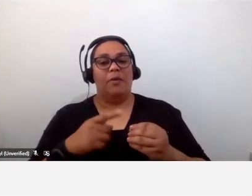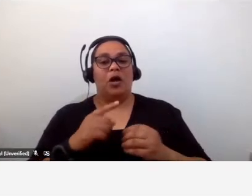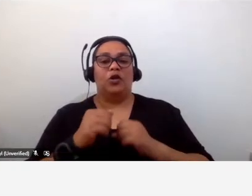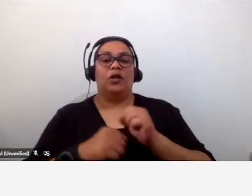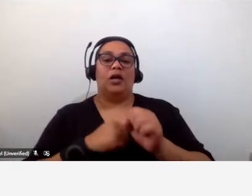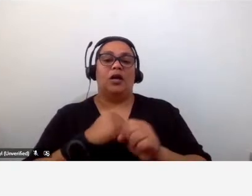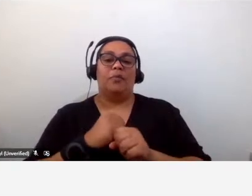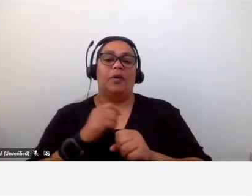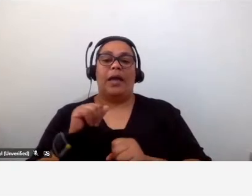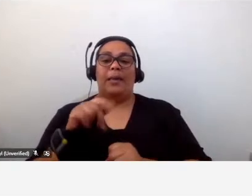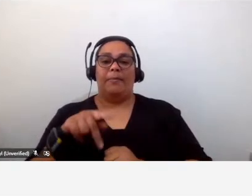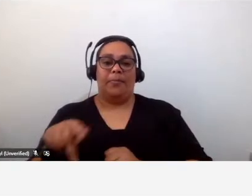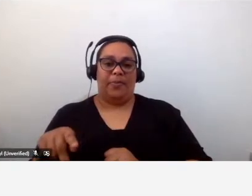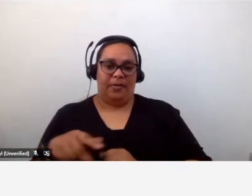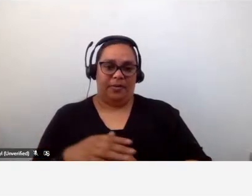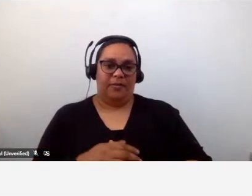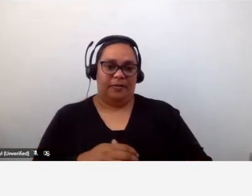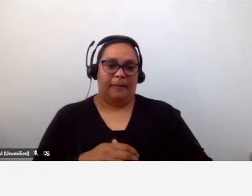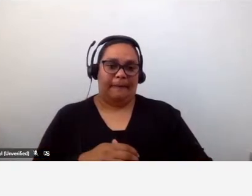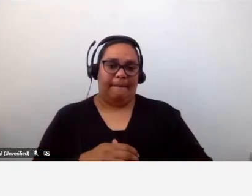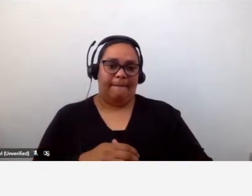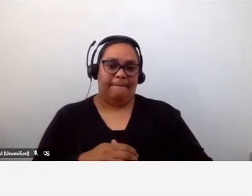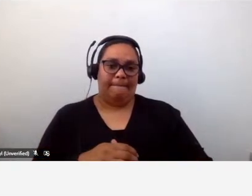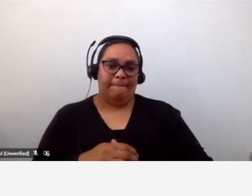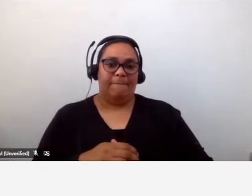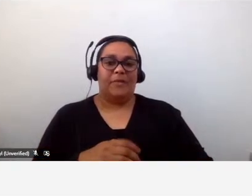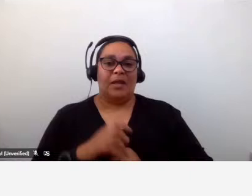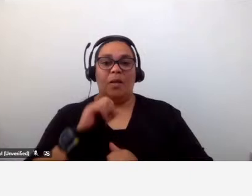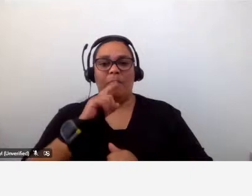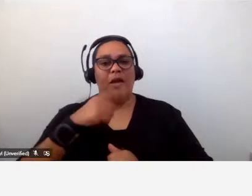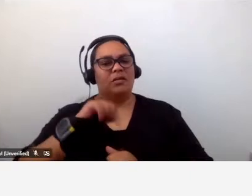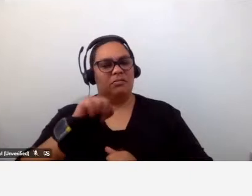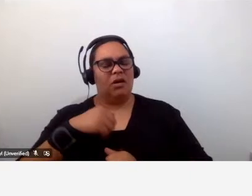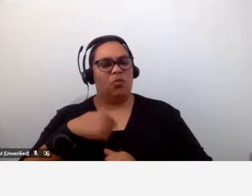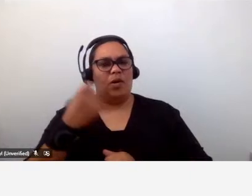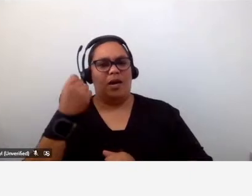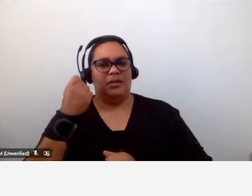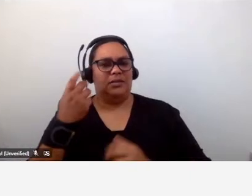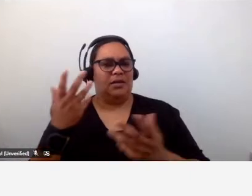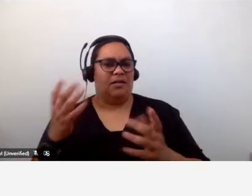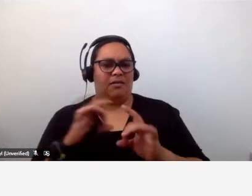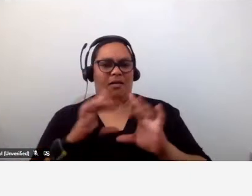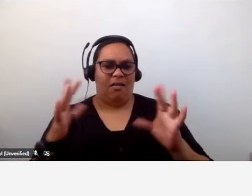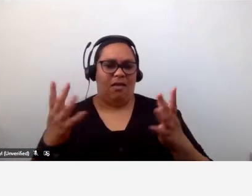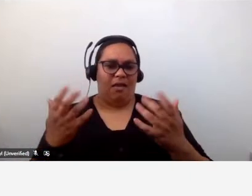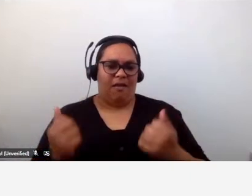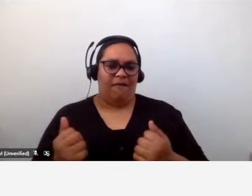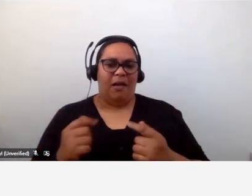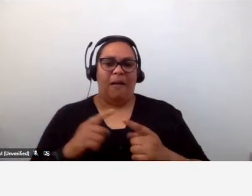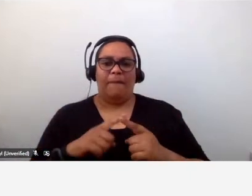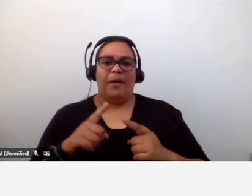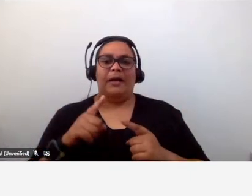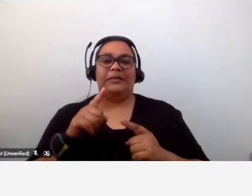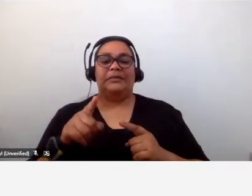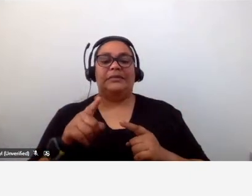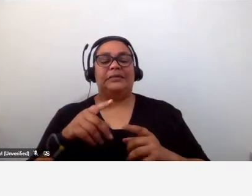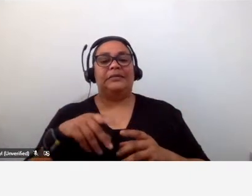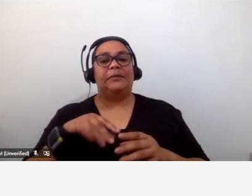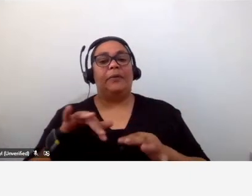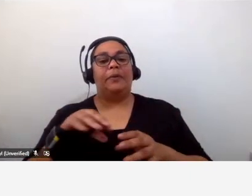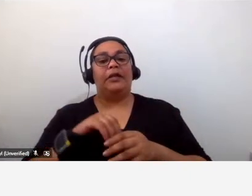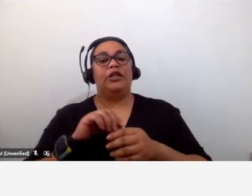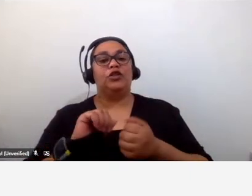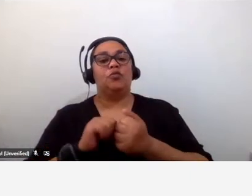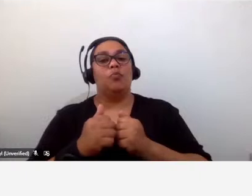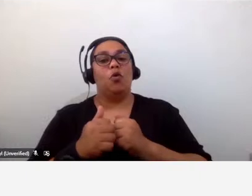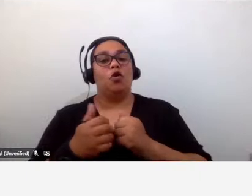the APPs. And we understand that, and many of the sports grounds are in the competence